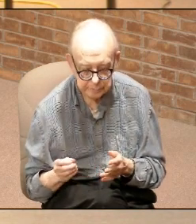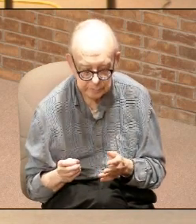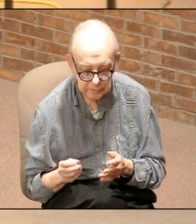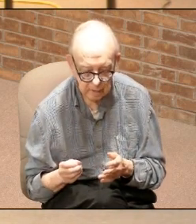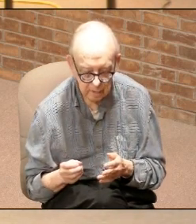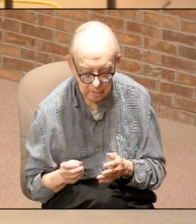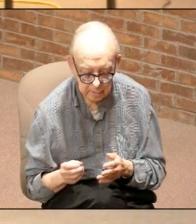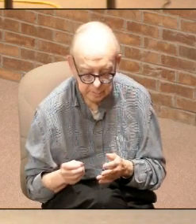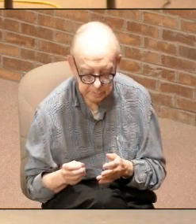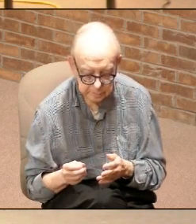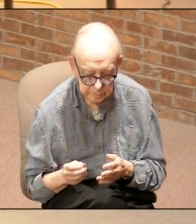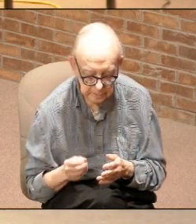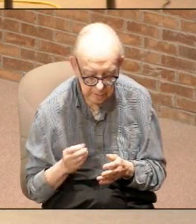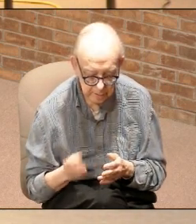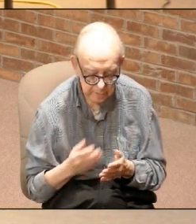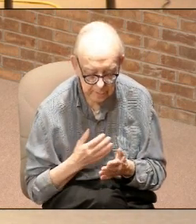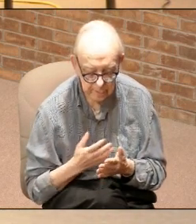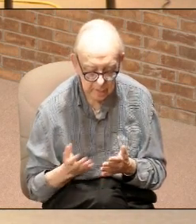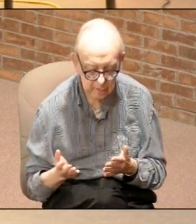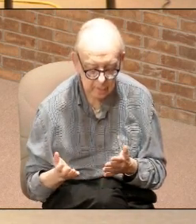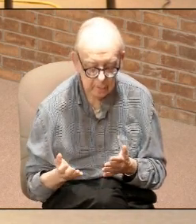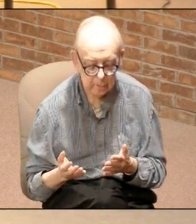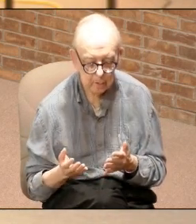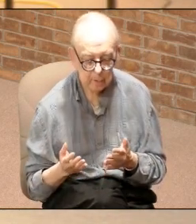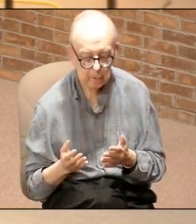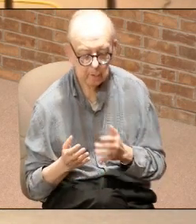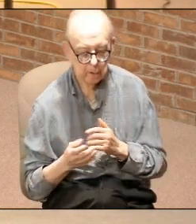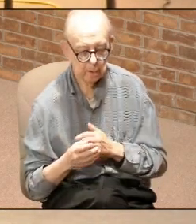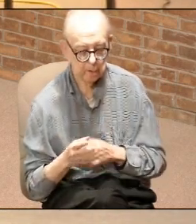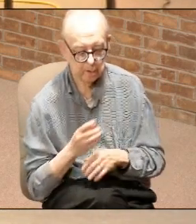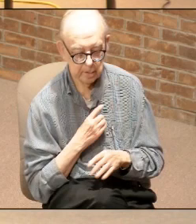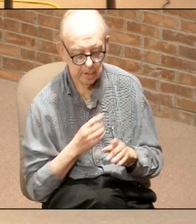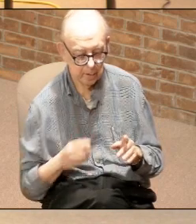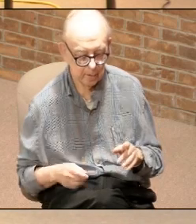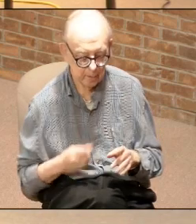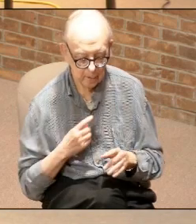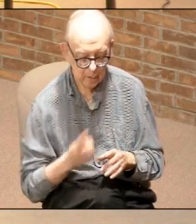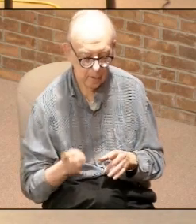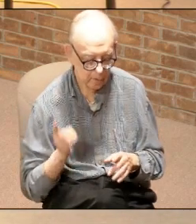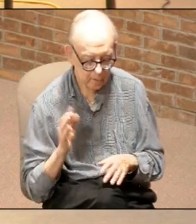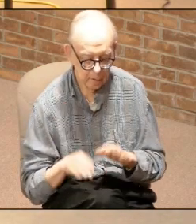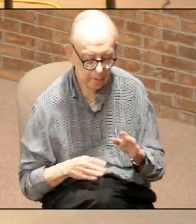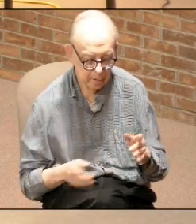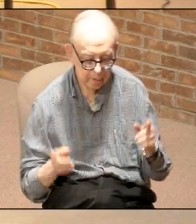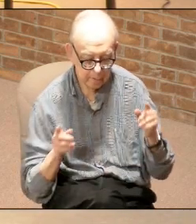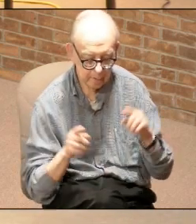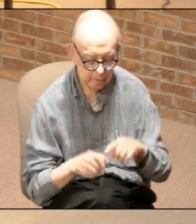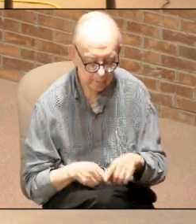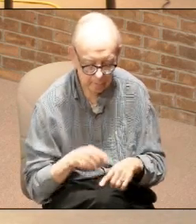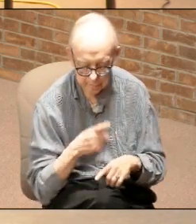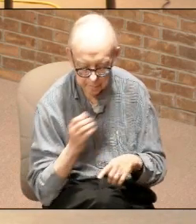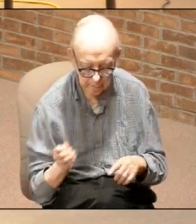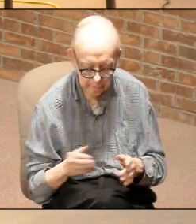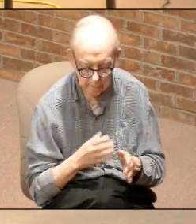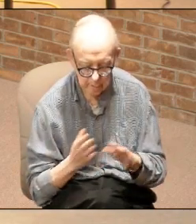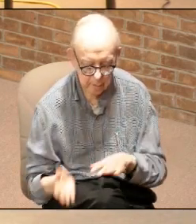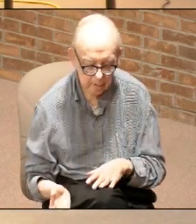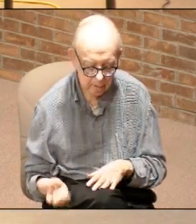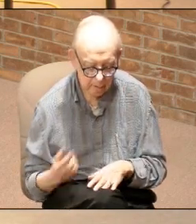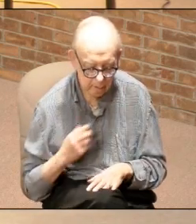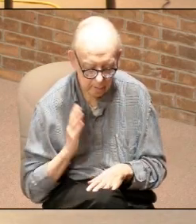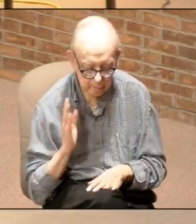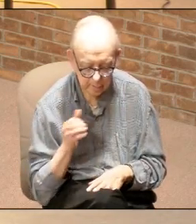here's the thing david said yea though i walk through the valley of the shadow of death